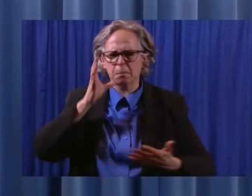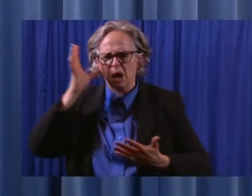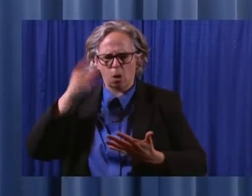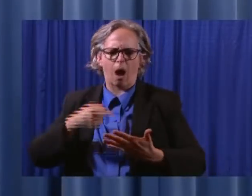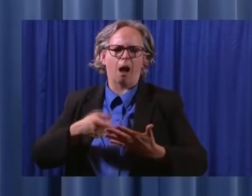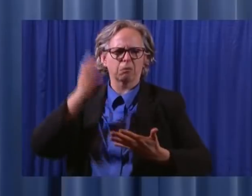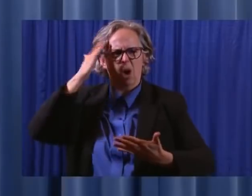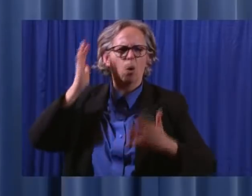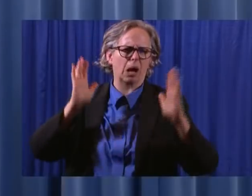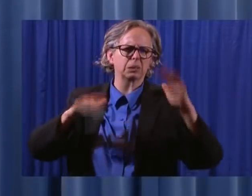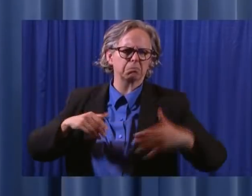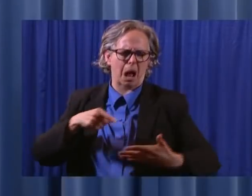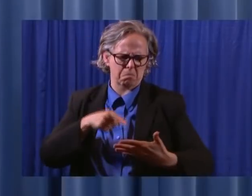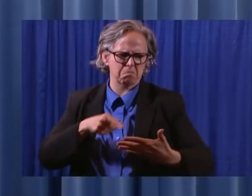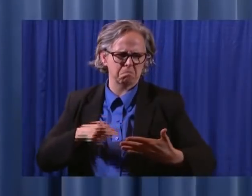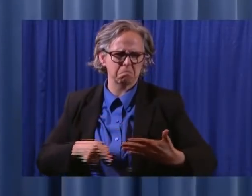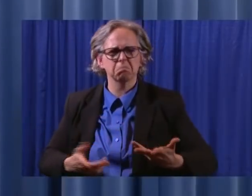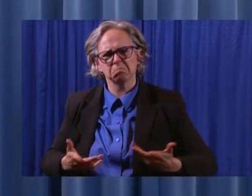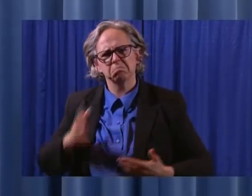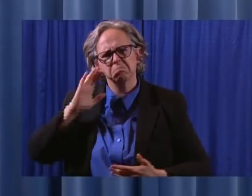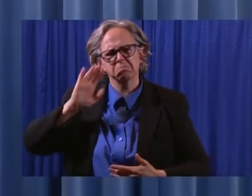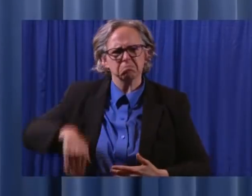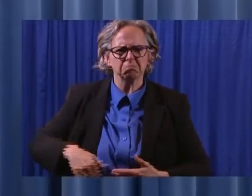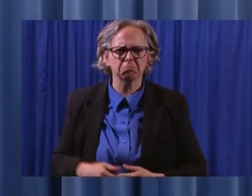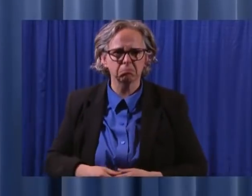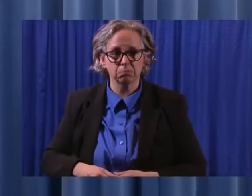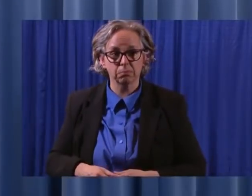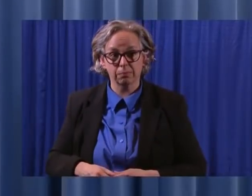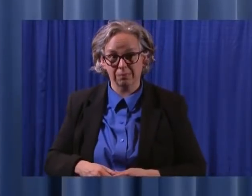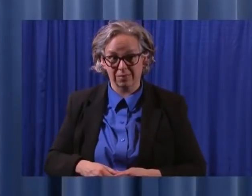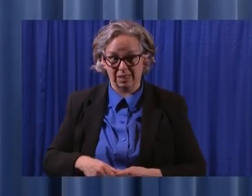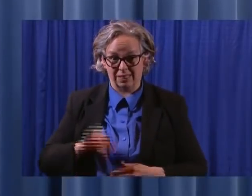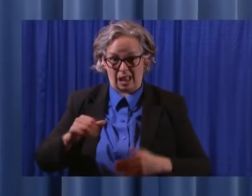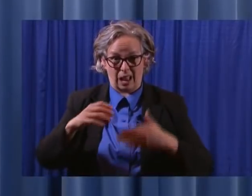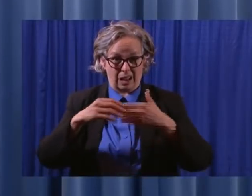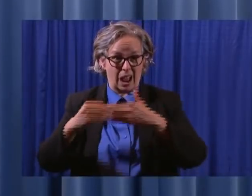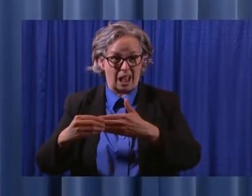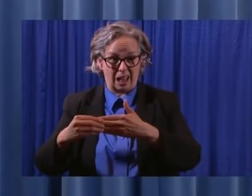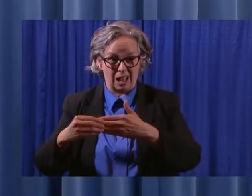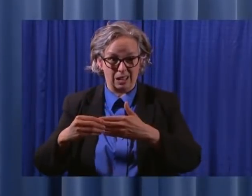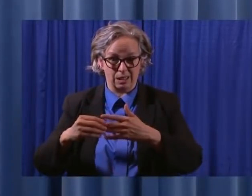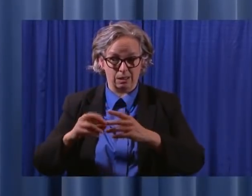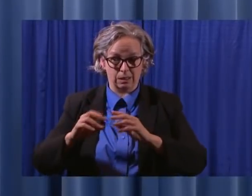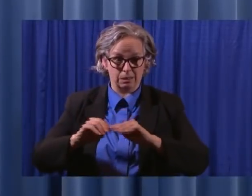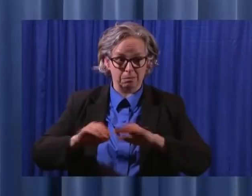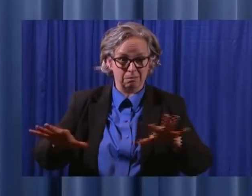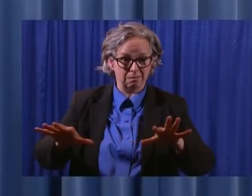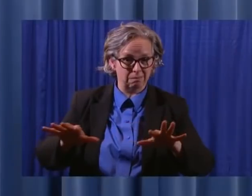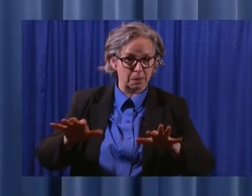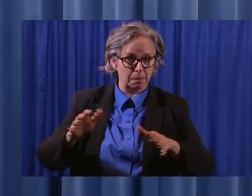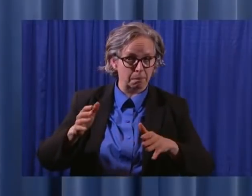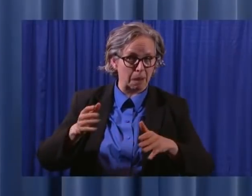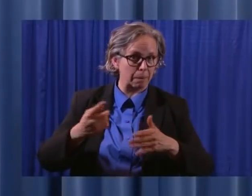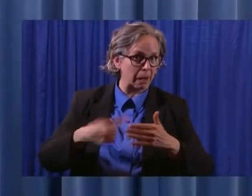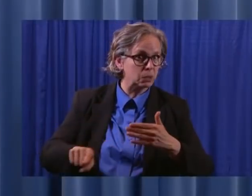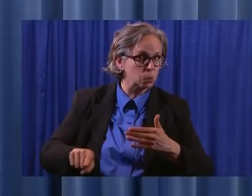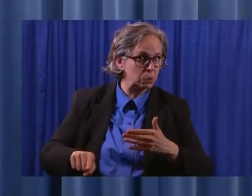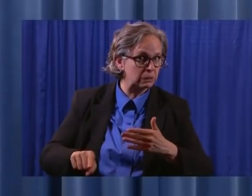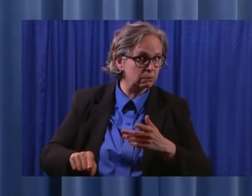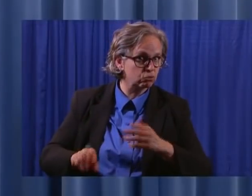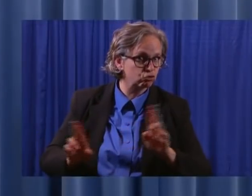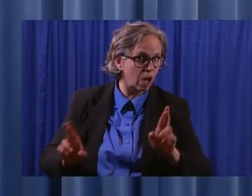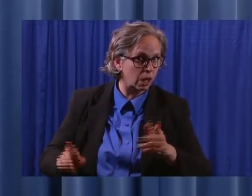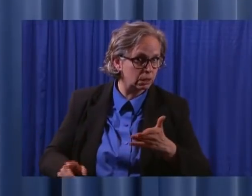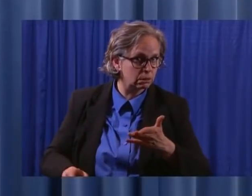require this. What we're going to do in that document that should come out early part of next week,